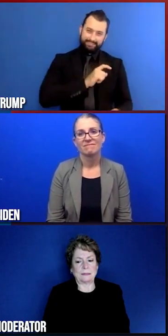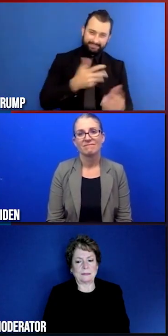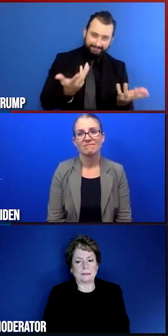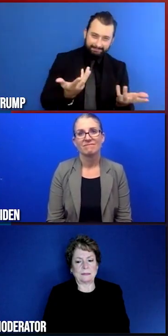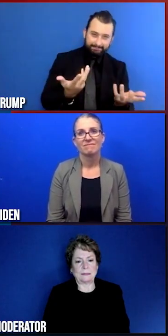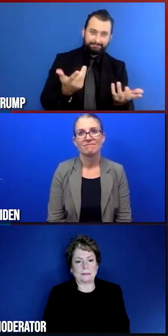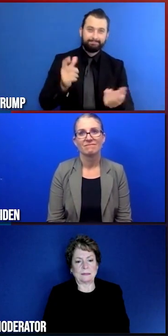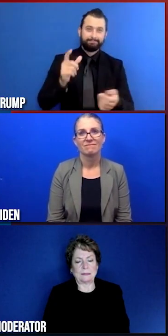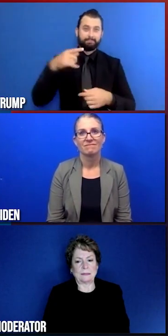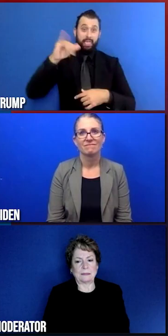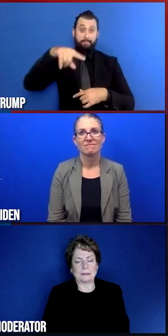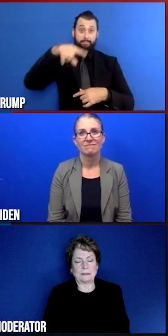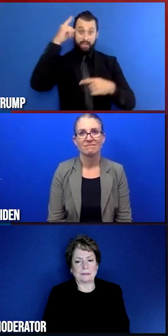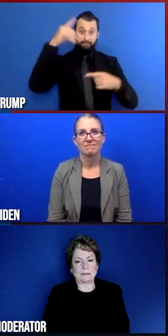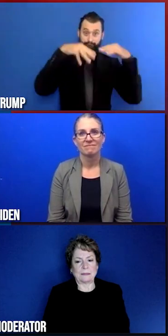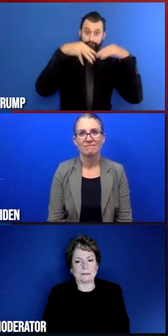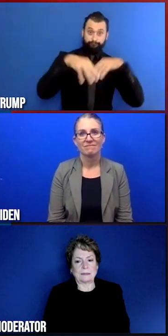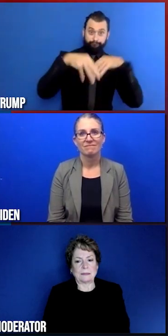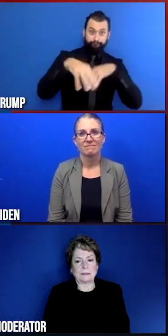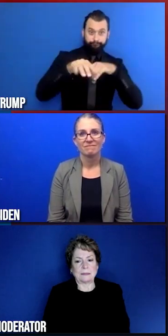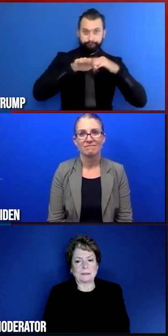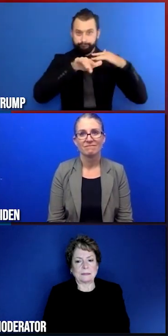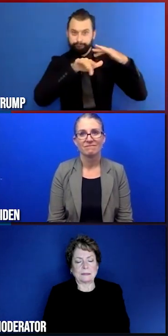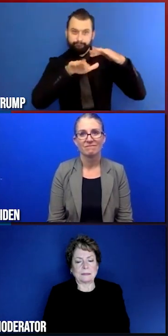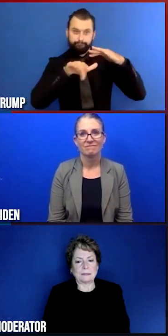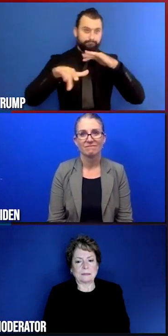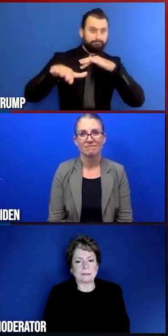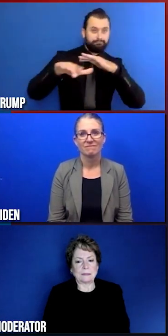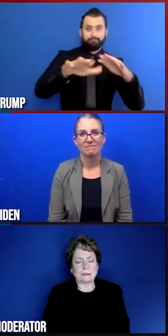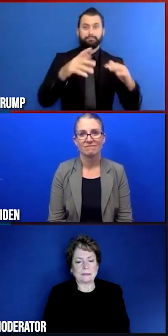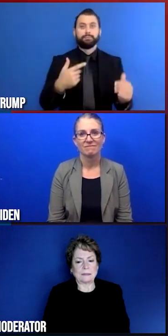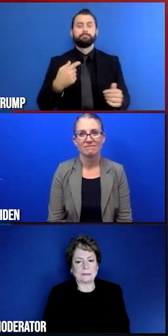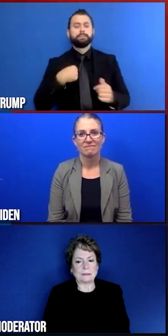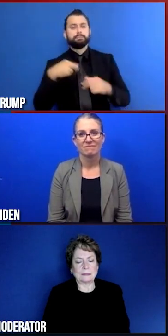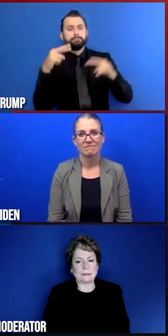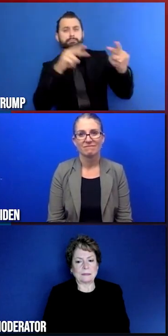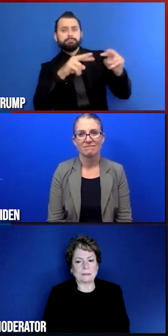my relationships with all people, I think I have great